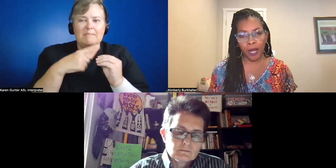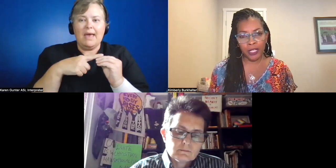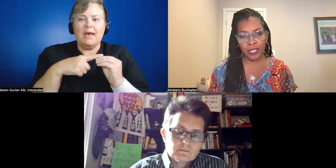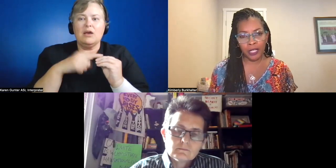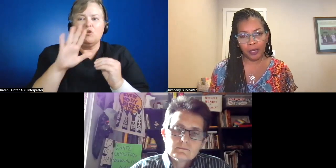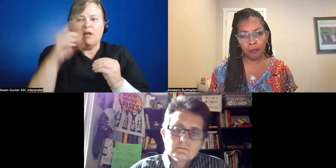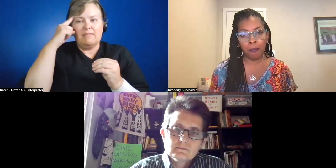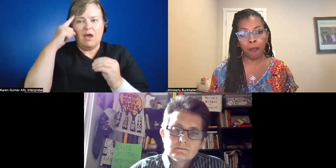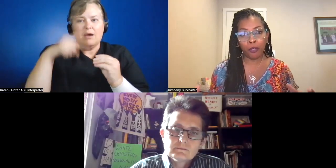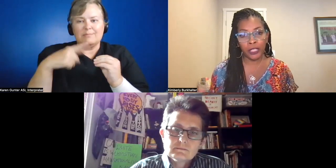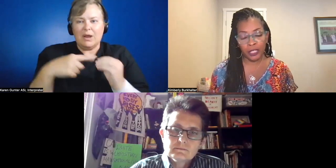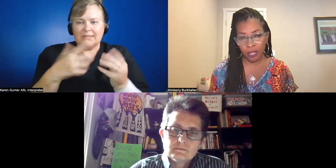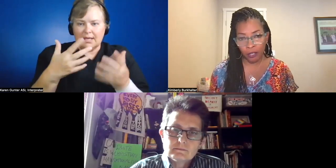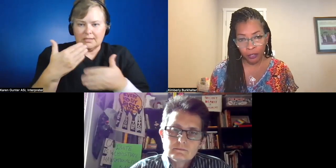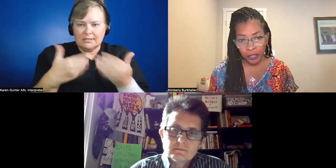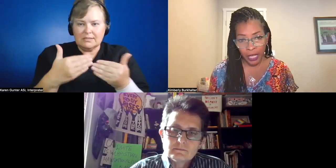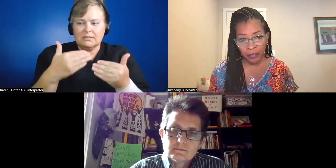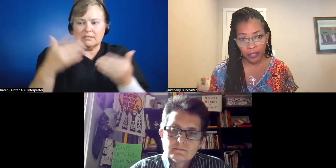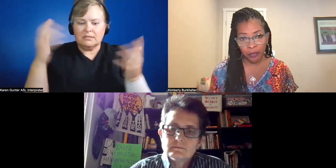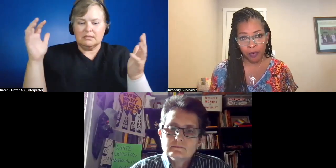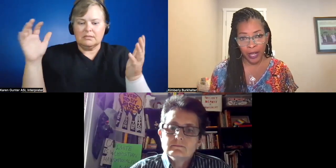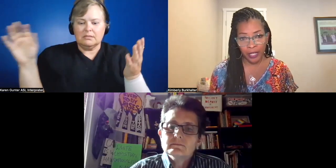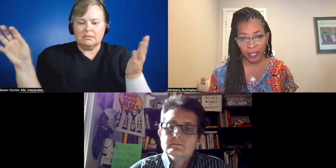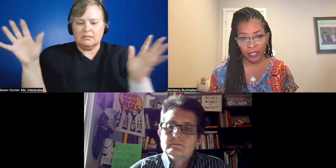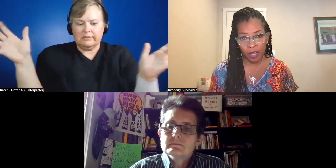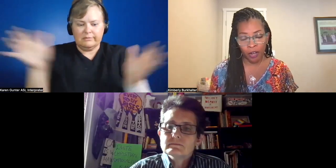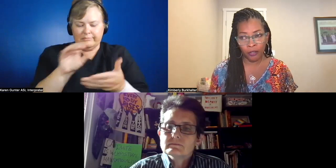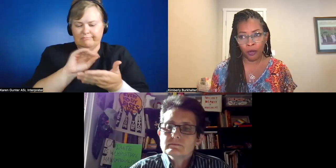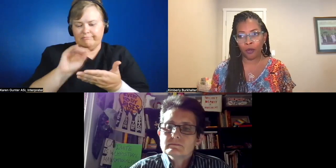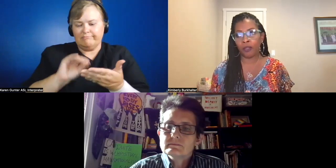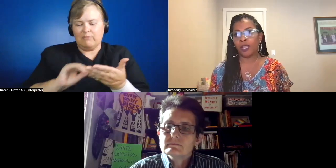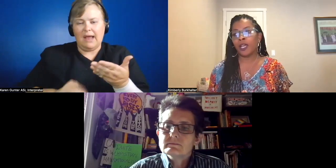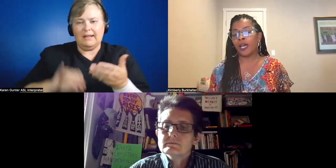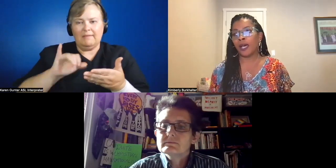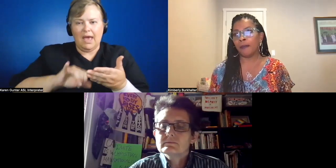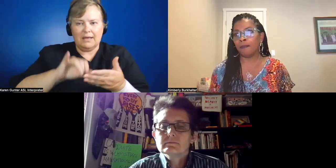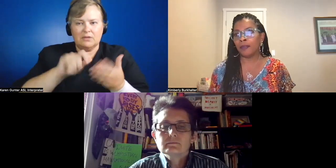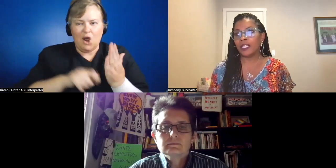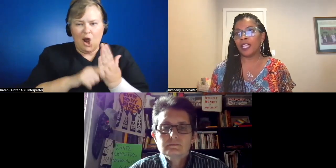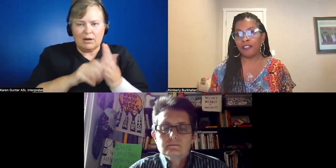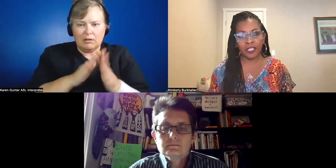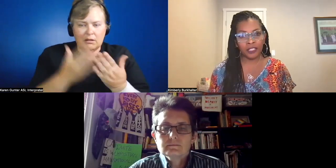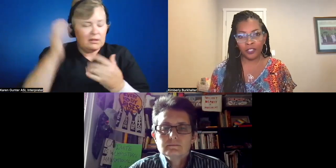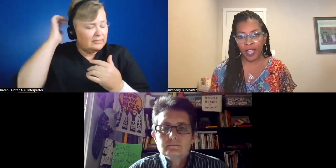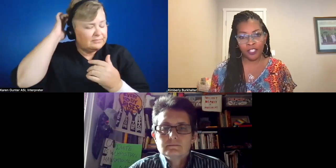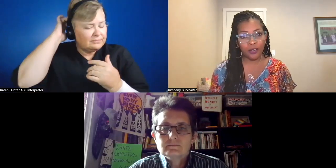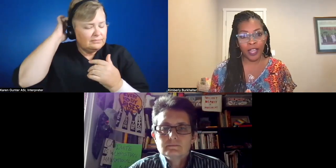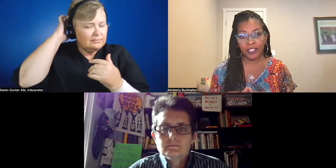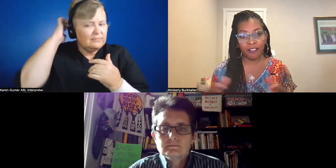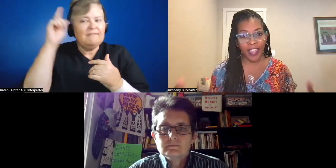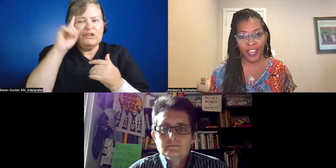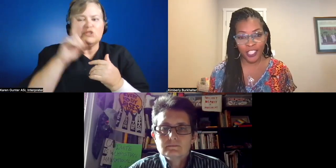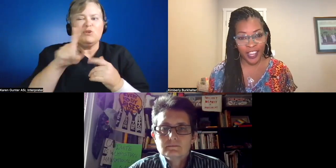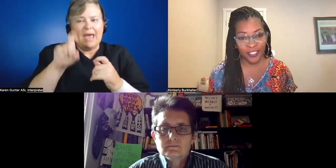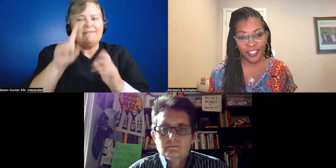thought process in pulling this article together and writing this article. Definitely you had to